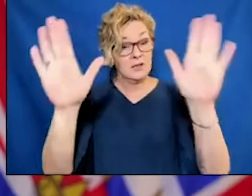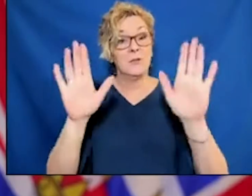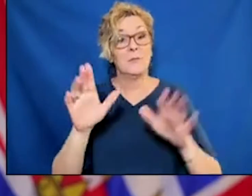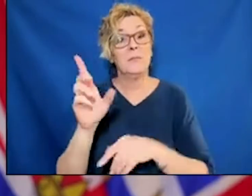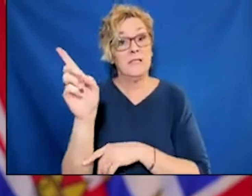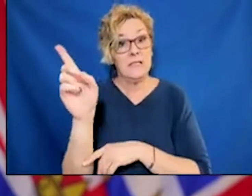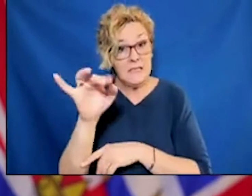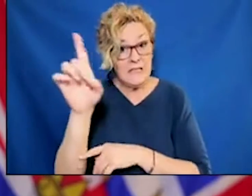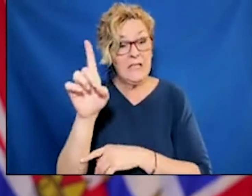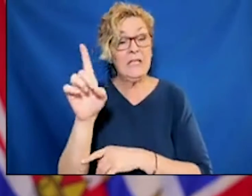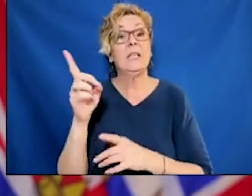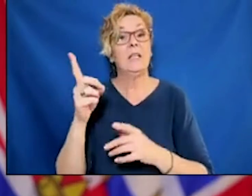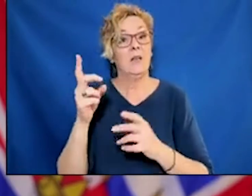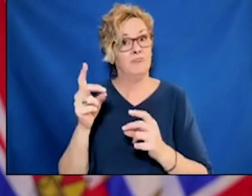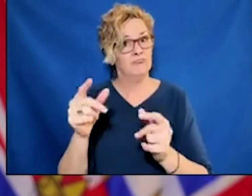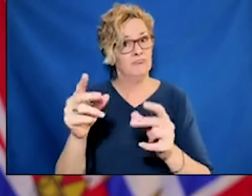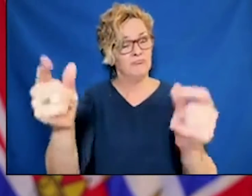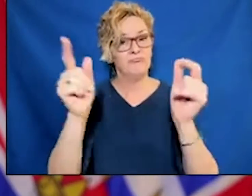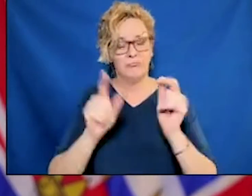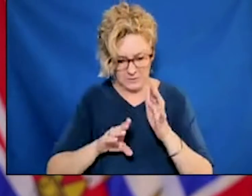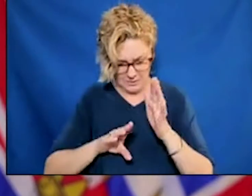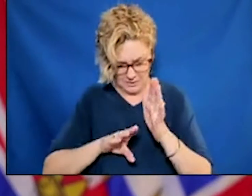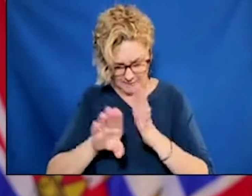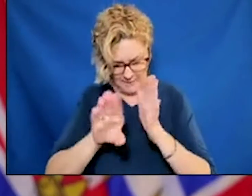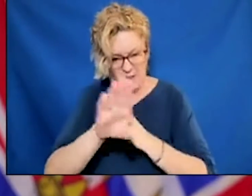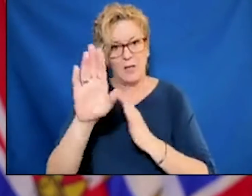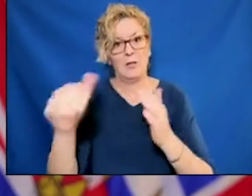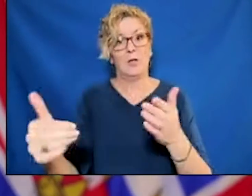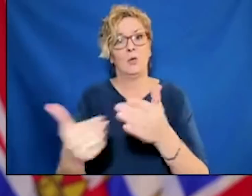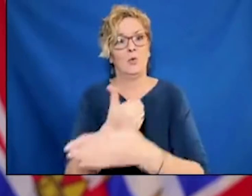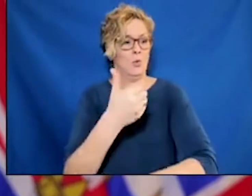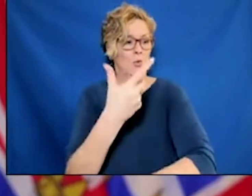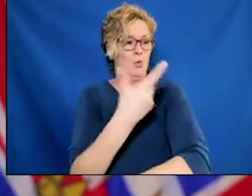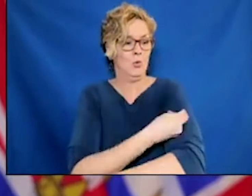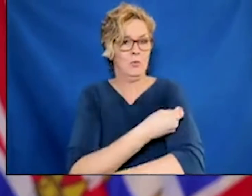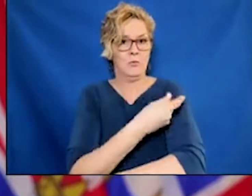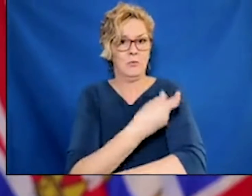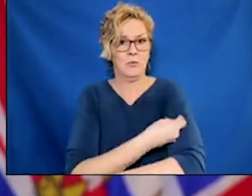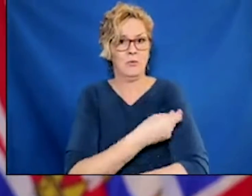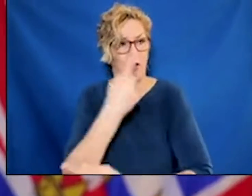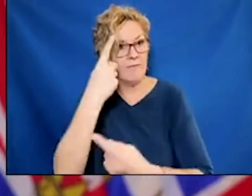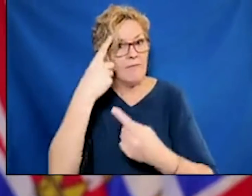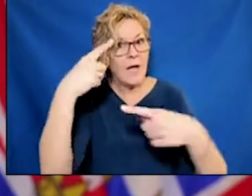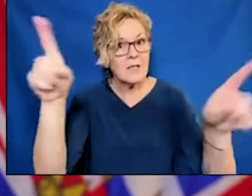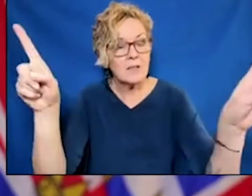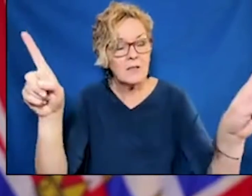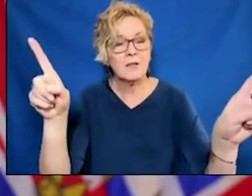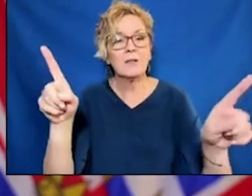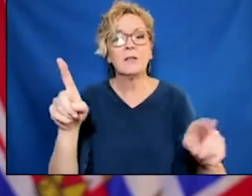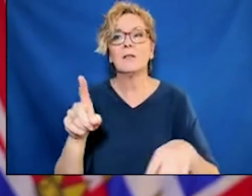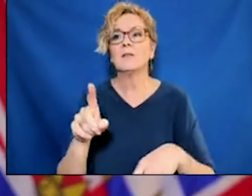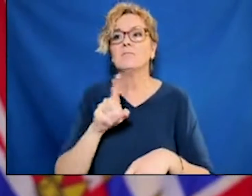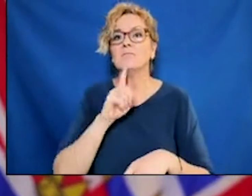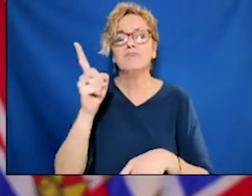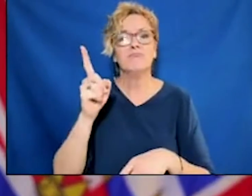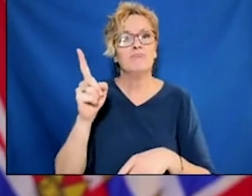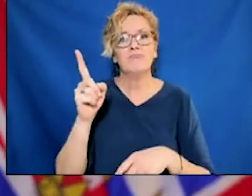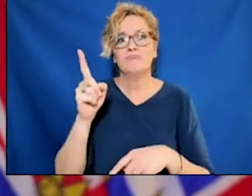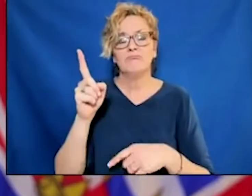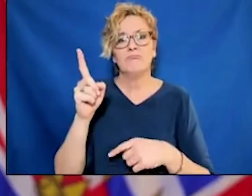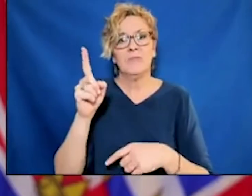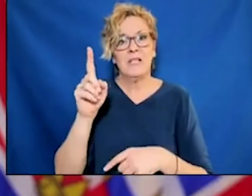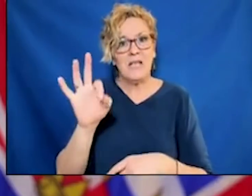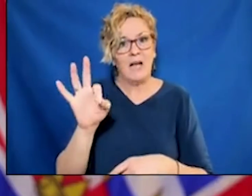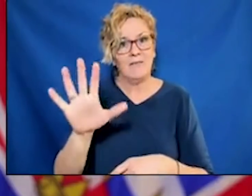that is 95% effective in protecting somebody from a new disease, and even more effective at